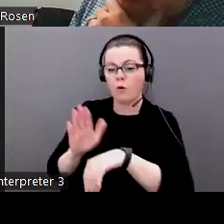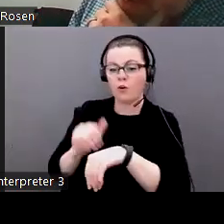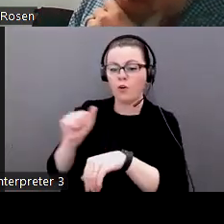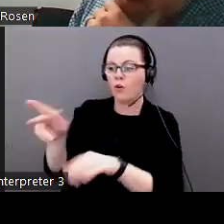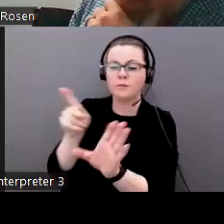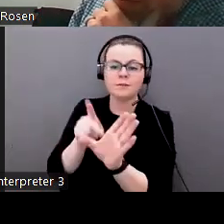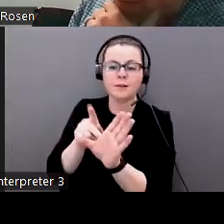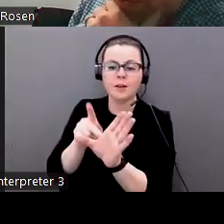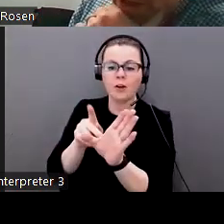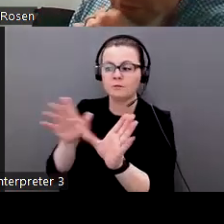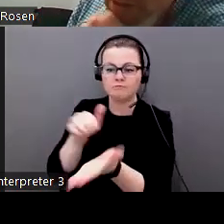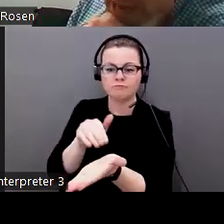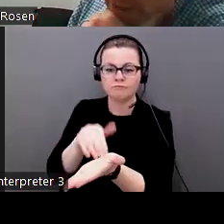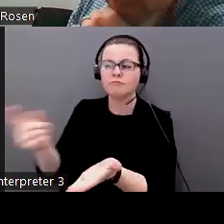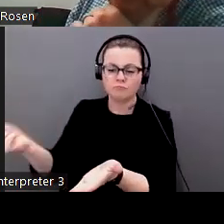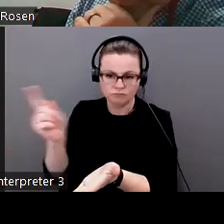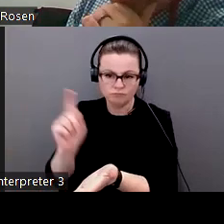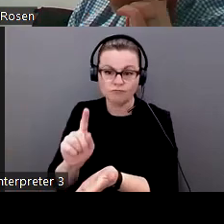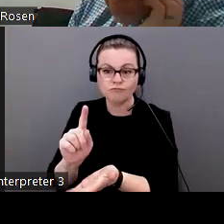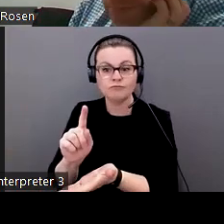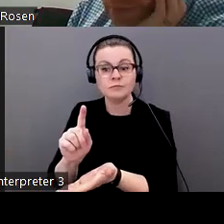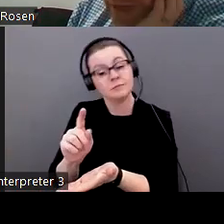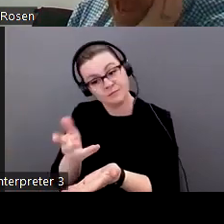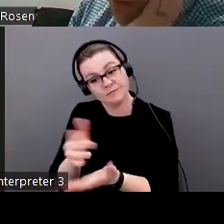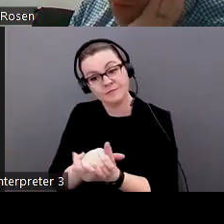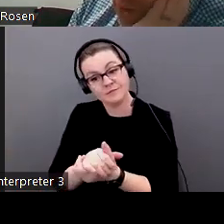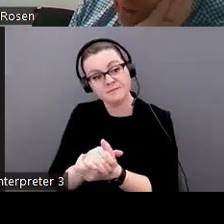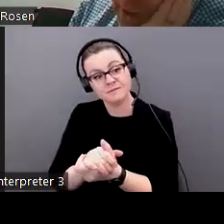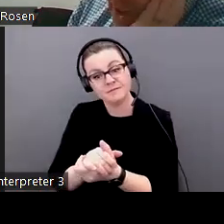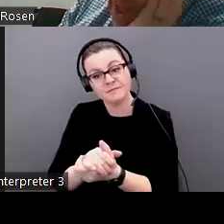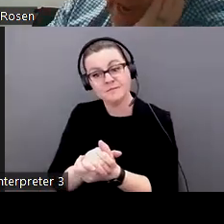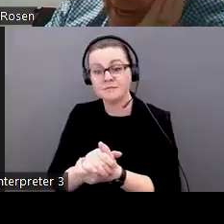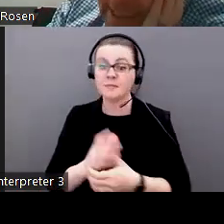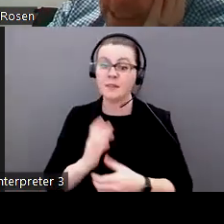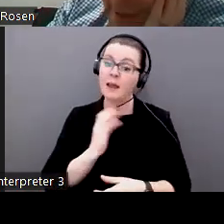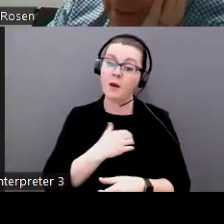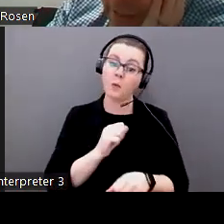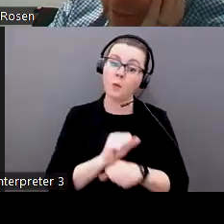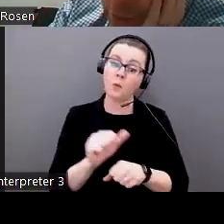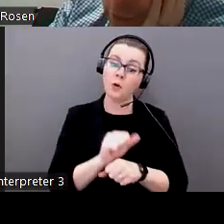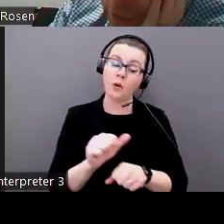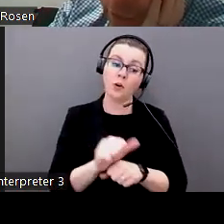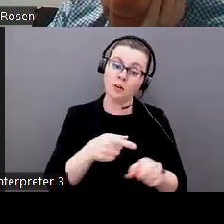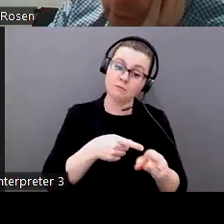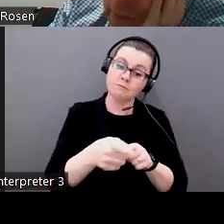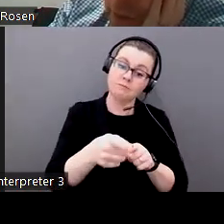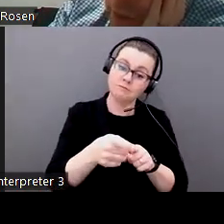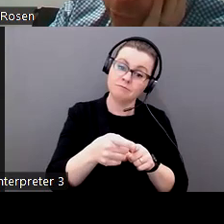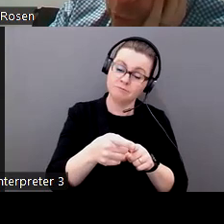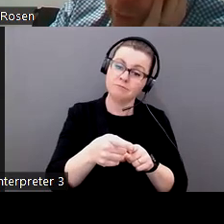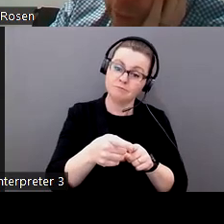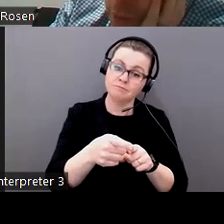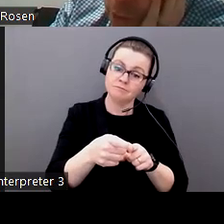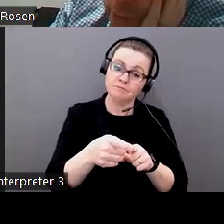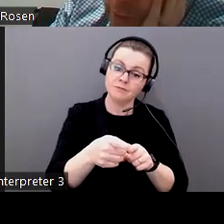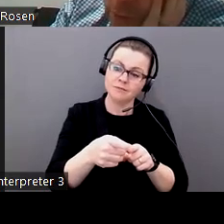a capacity evaluation. It turns out in our work, and I suspect that this occurs